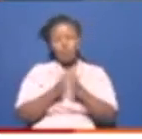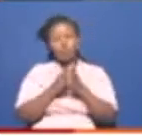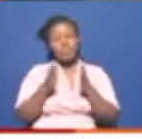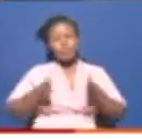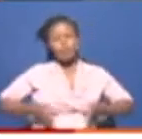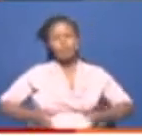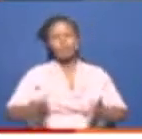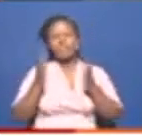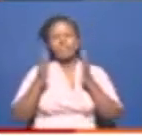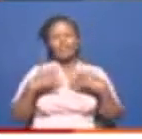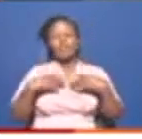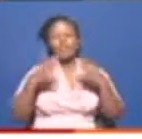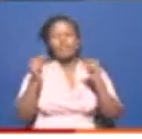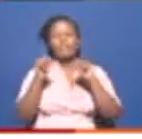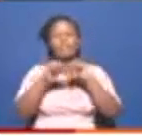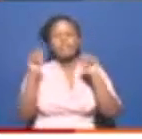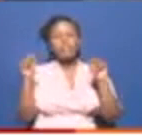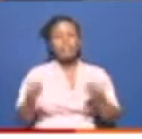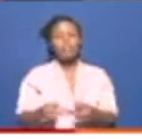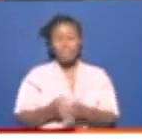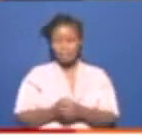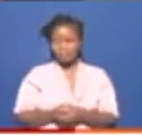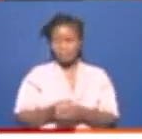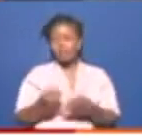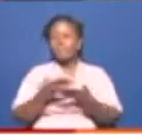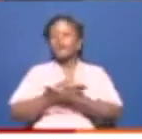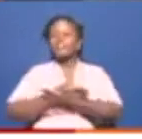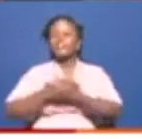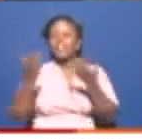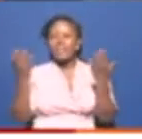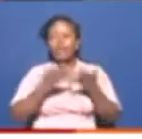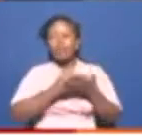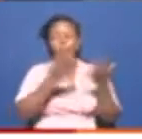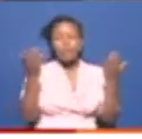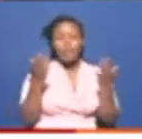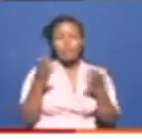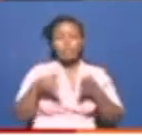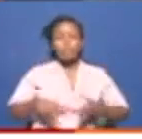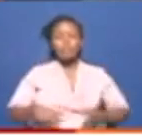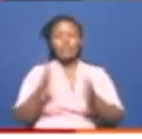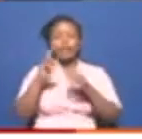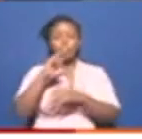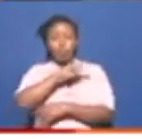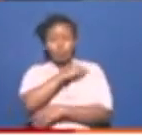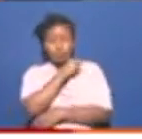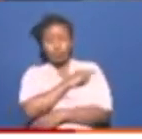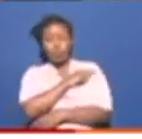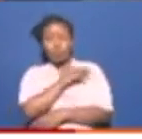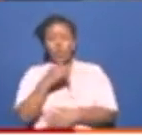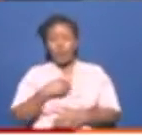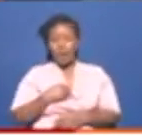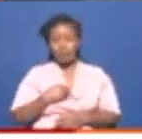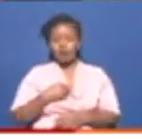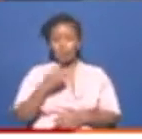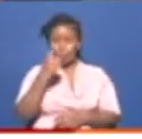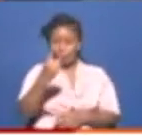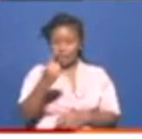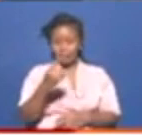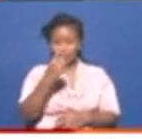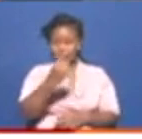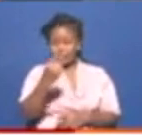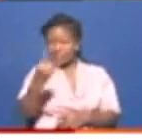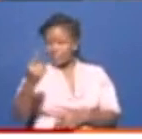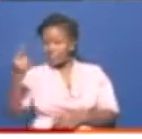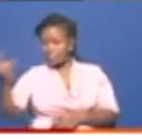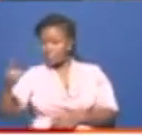systems, where in every maternal hospital we have at least one in each county that will